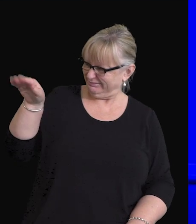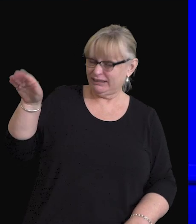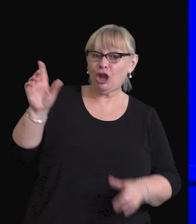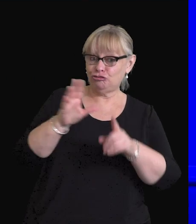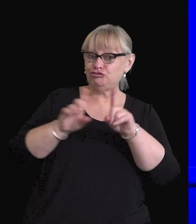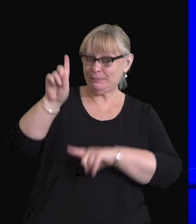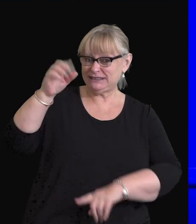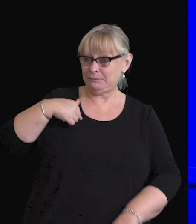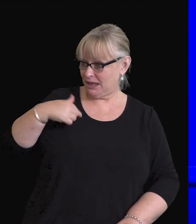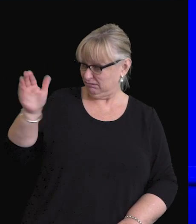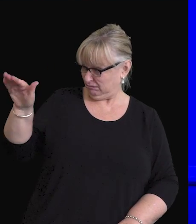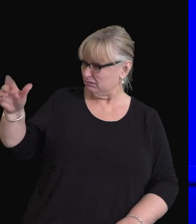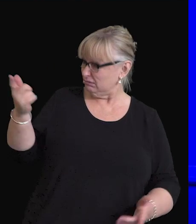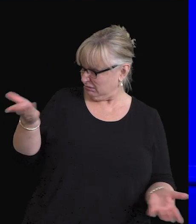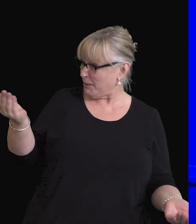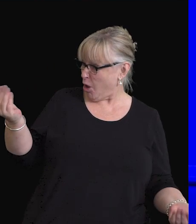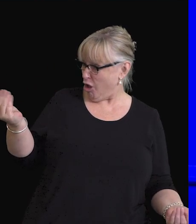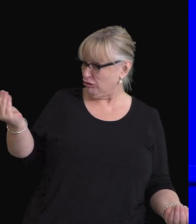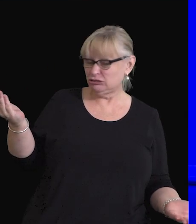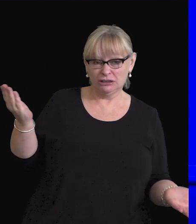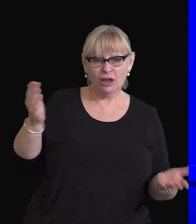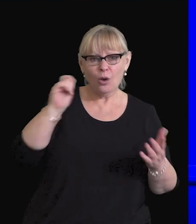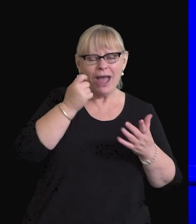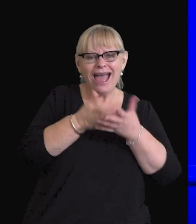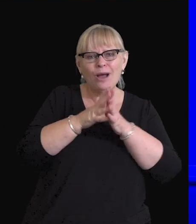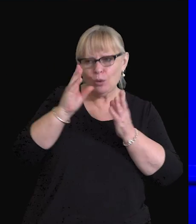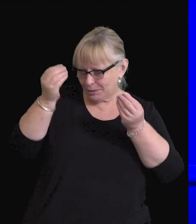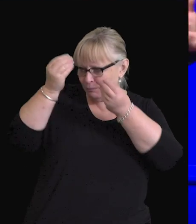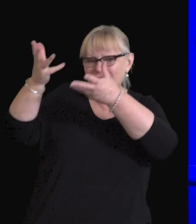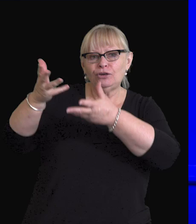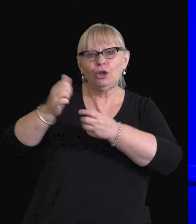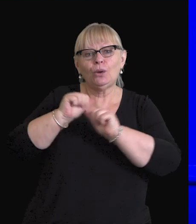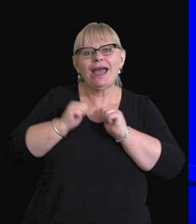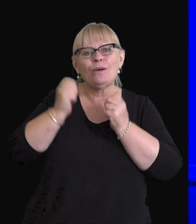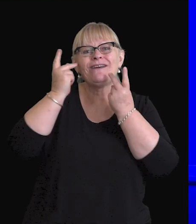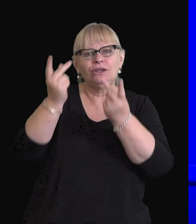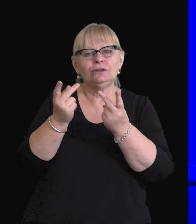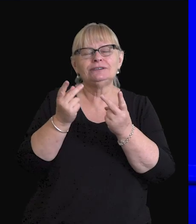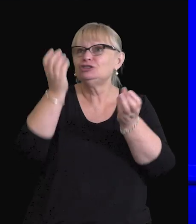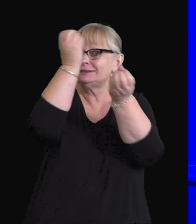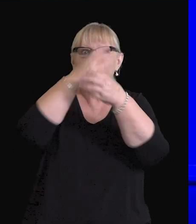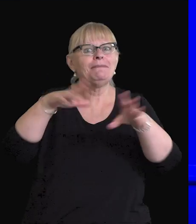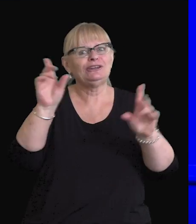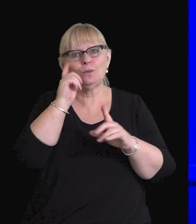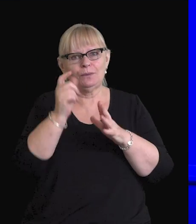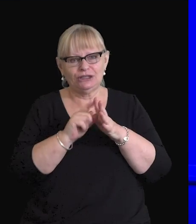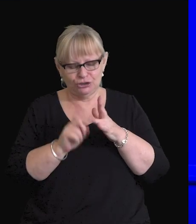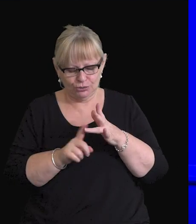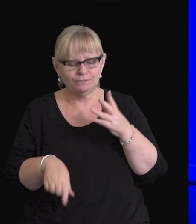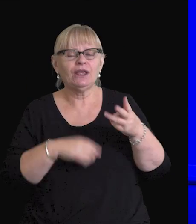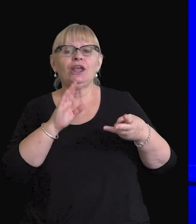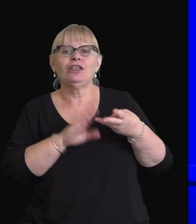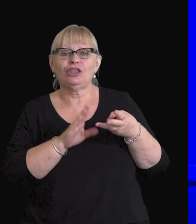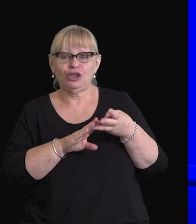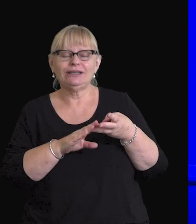account? What matters would we be putting forward our views for public debate? Just imagine. The third thing